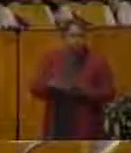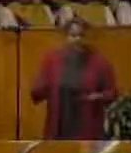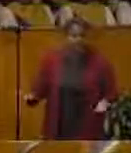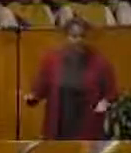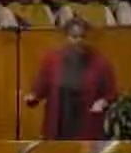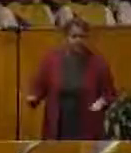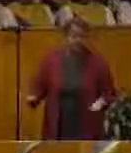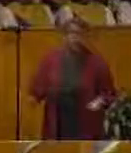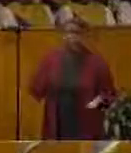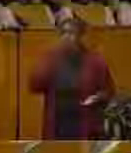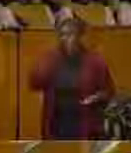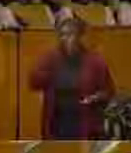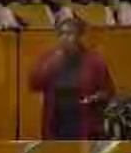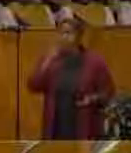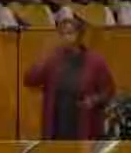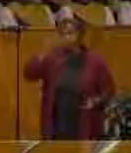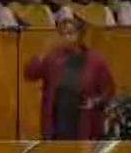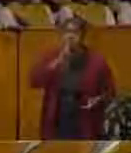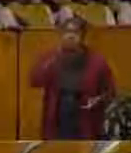And you know what the crazy thing is?